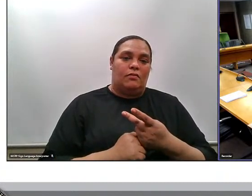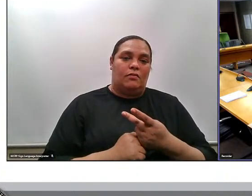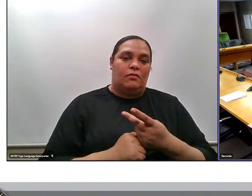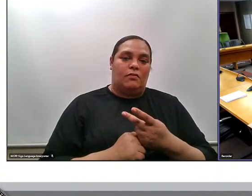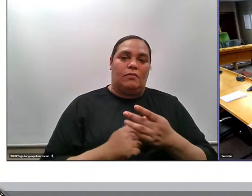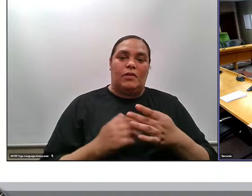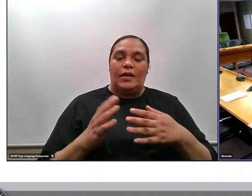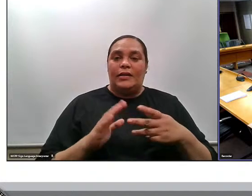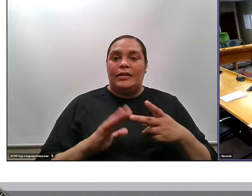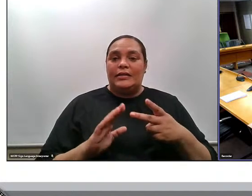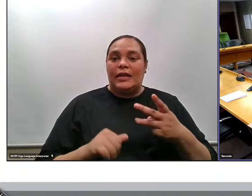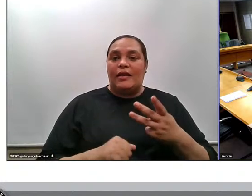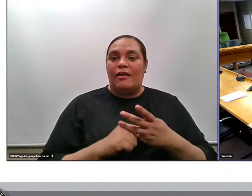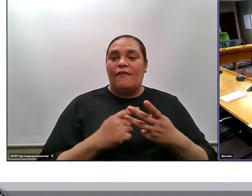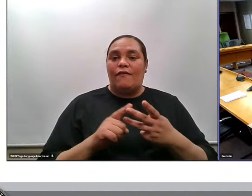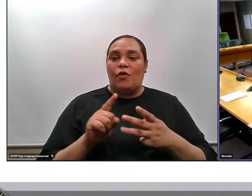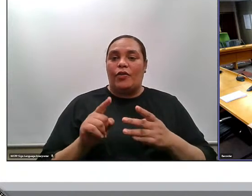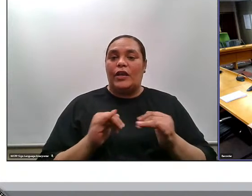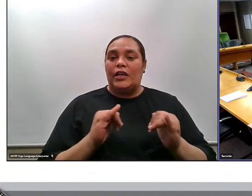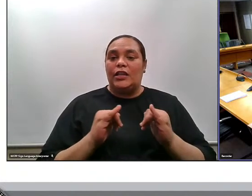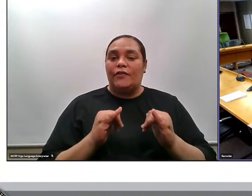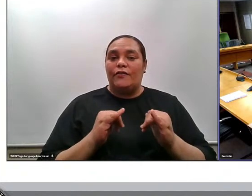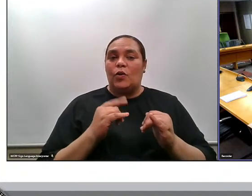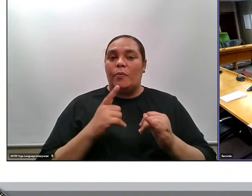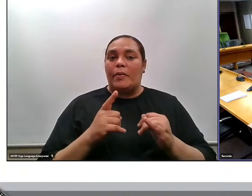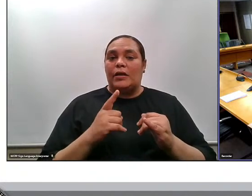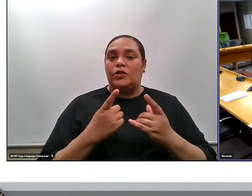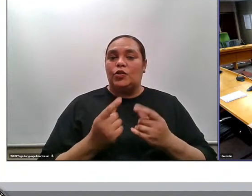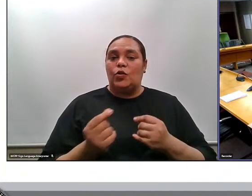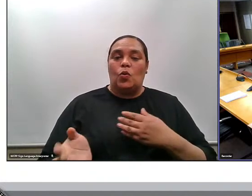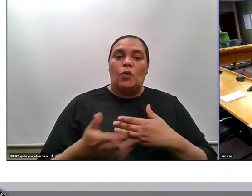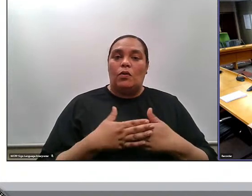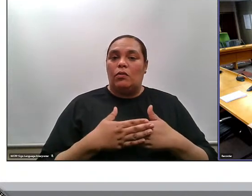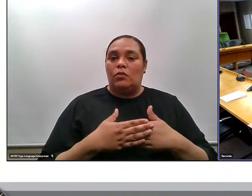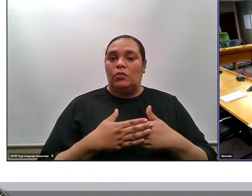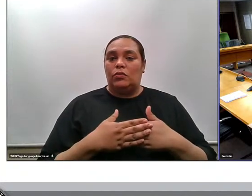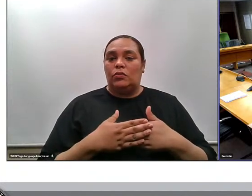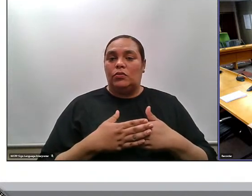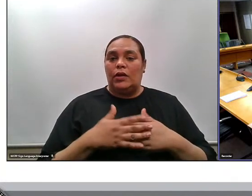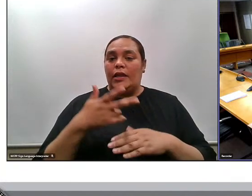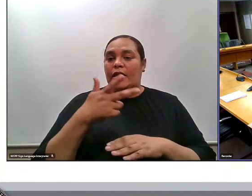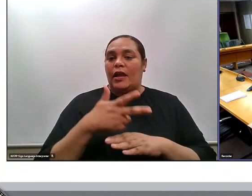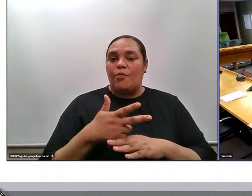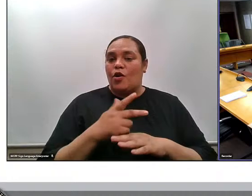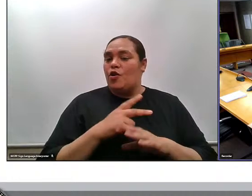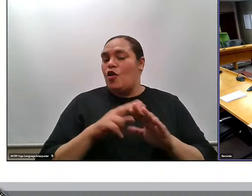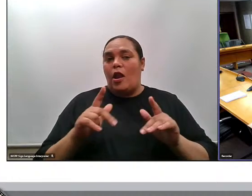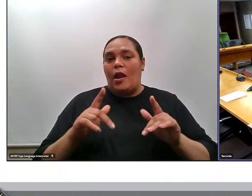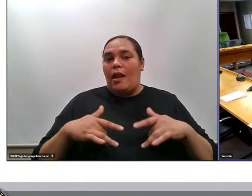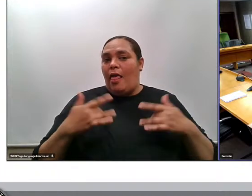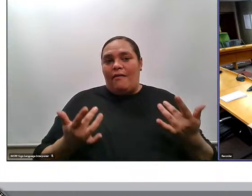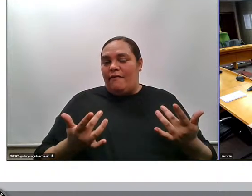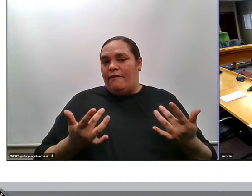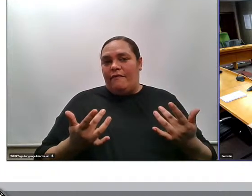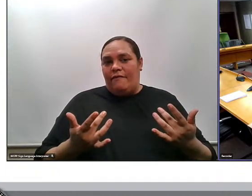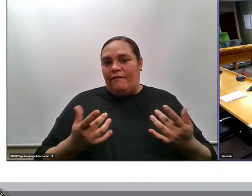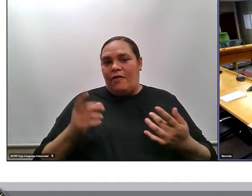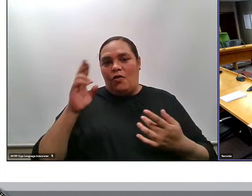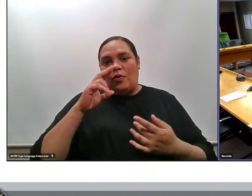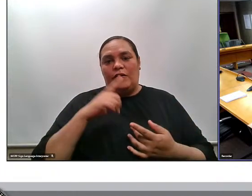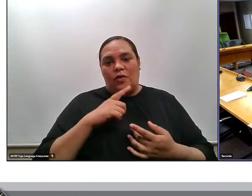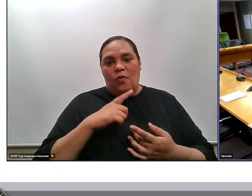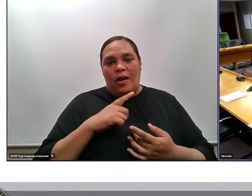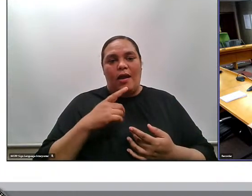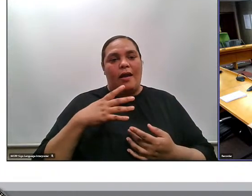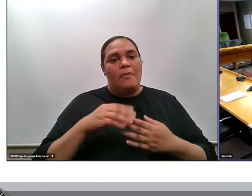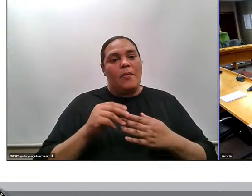Any seconders for the interviews to be held in camera, not live streamed, for the reason being that